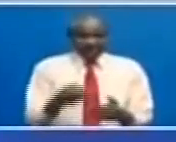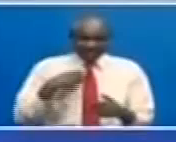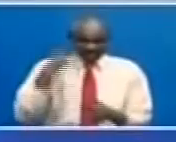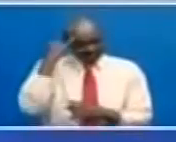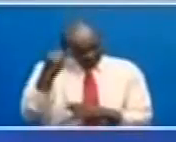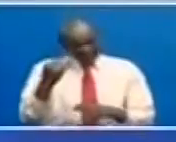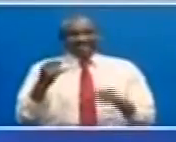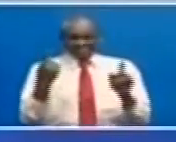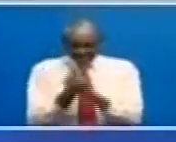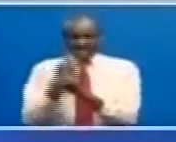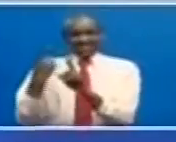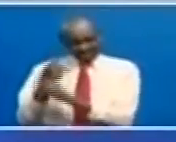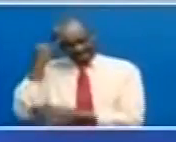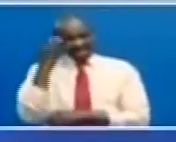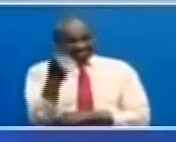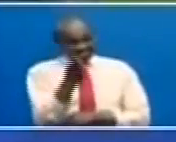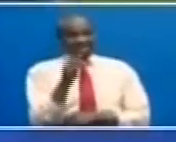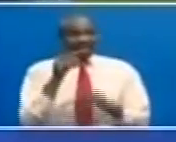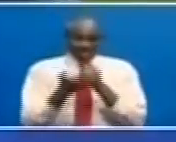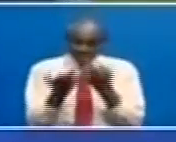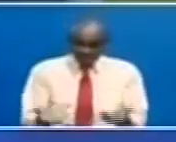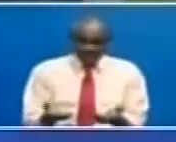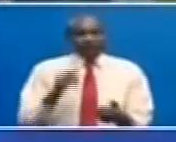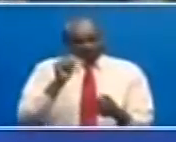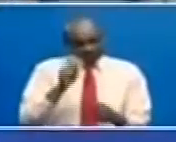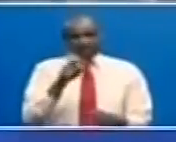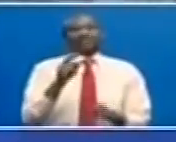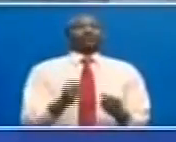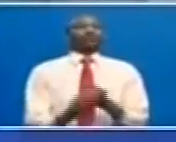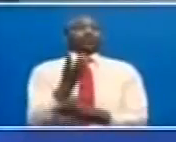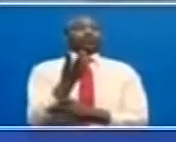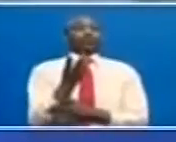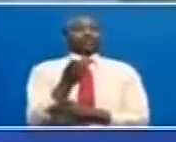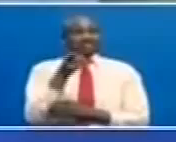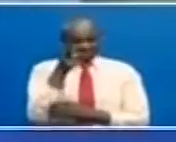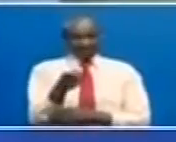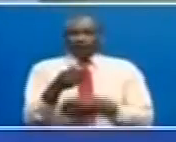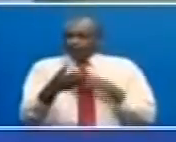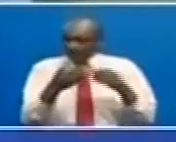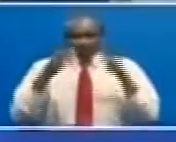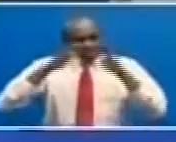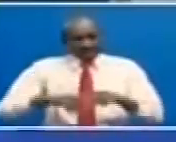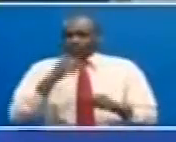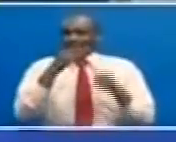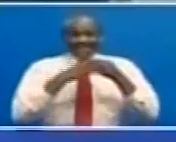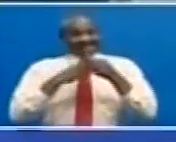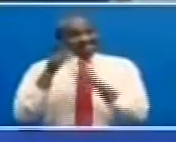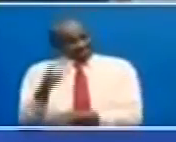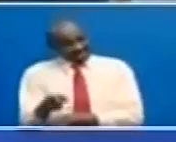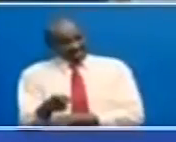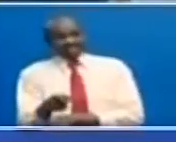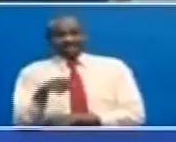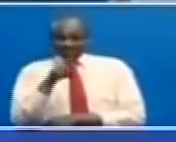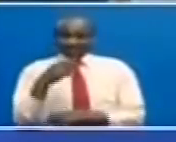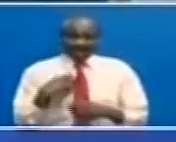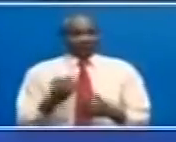initiated several interventions that have aimed at jump-starting the institution that reached near collapse in the 1990s, weighed down by a